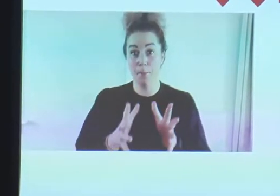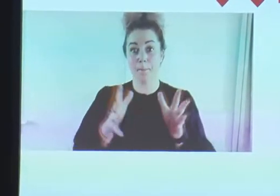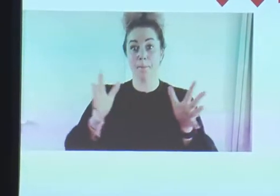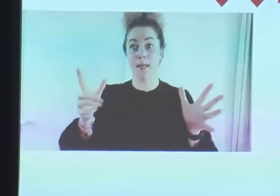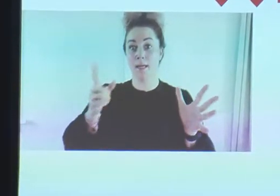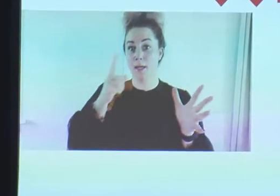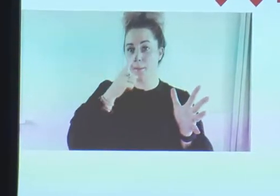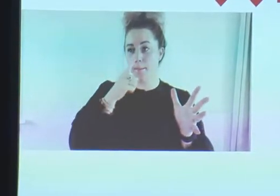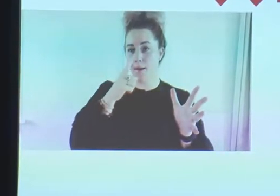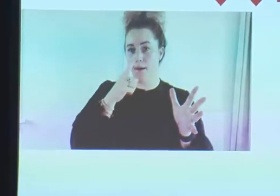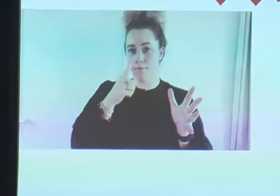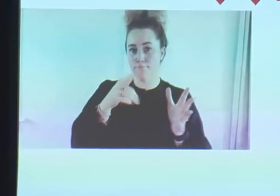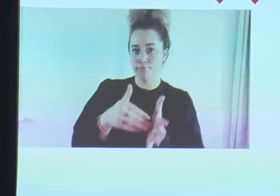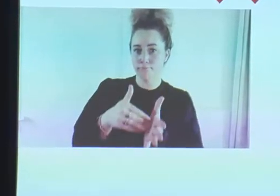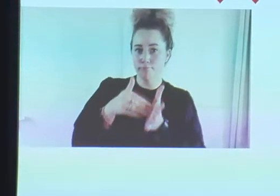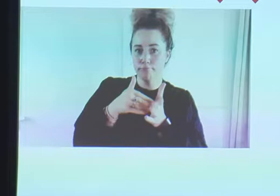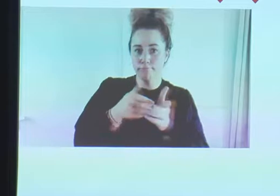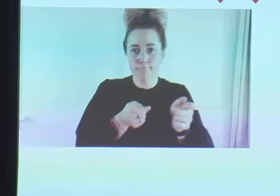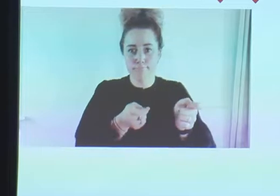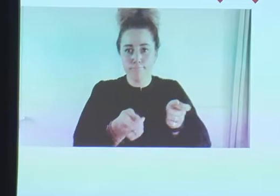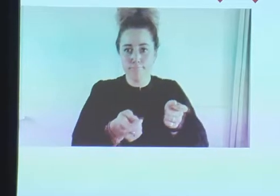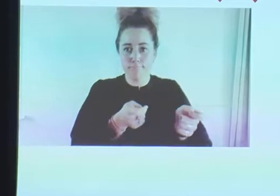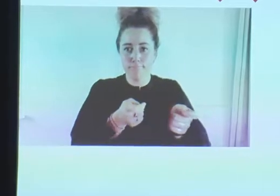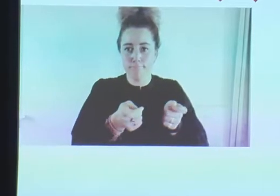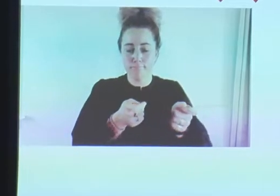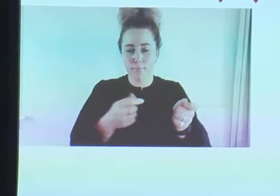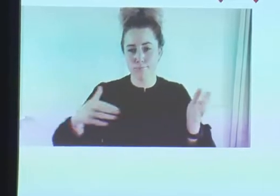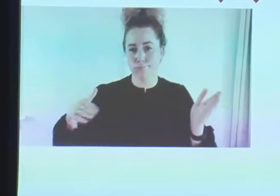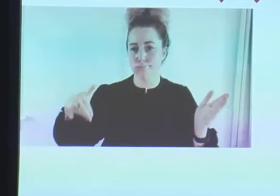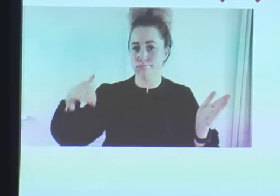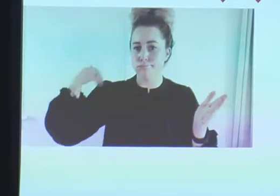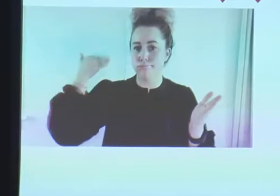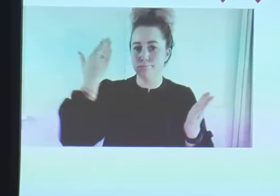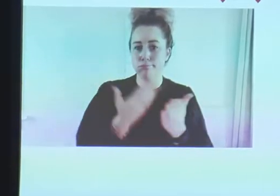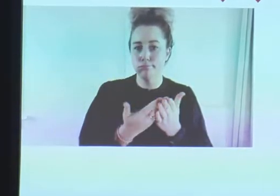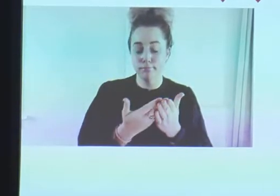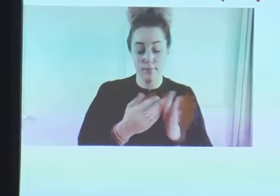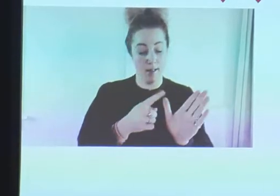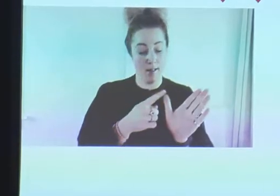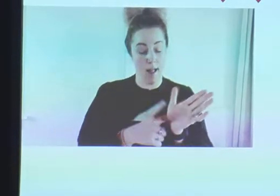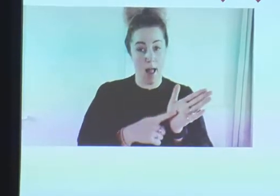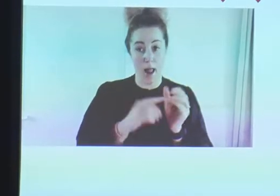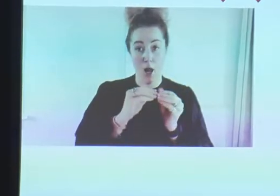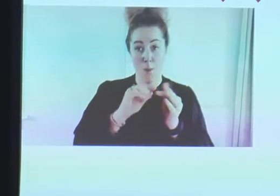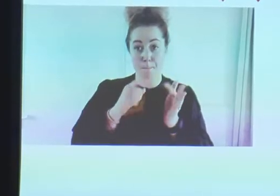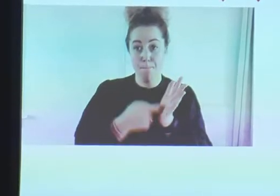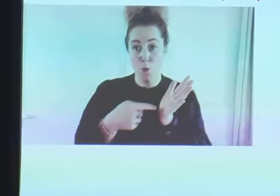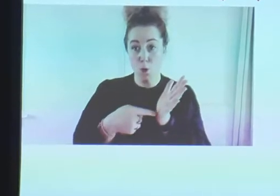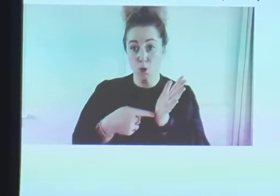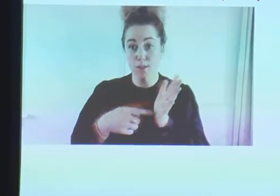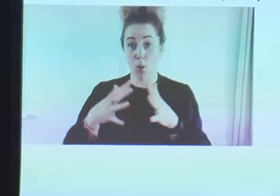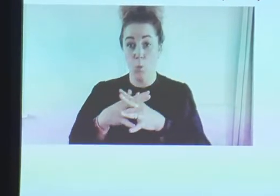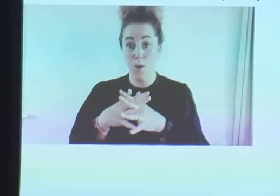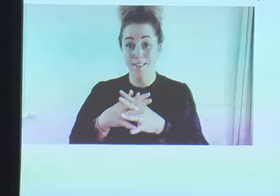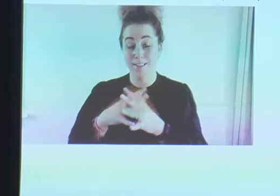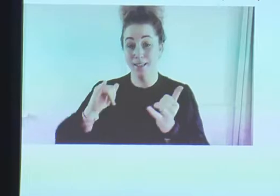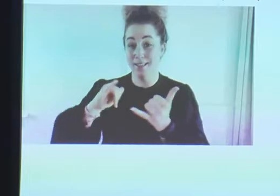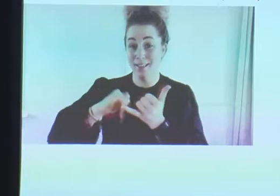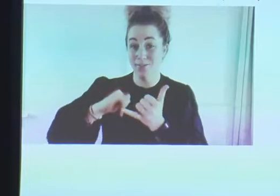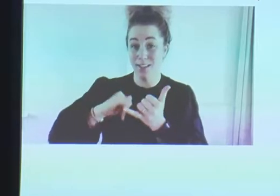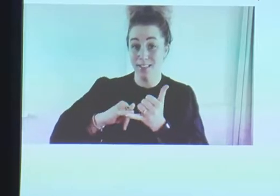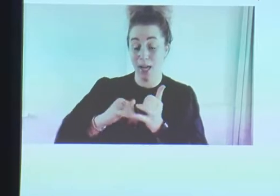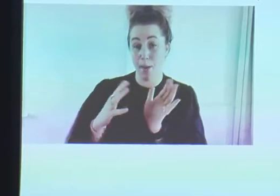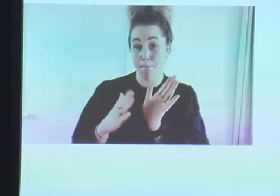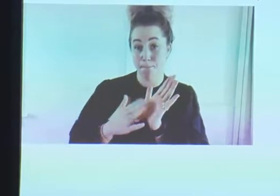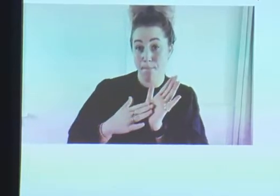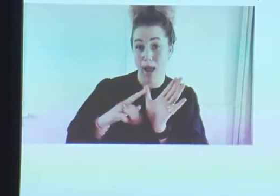steered our Pacific Arts governance Vaca over many years Albert Wentz if it's only Marilyn